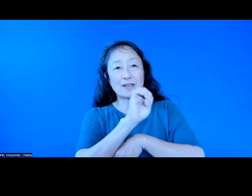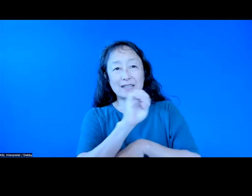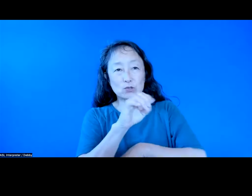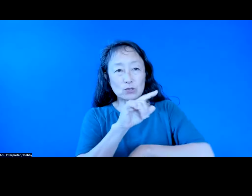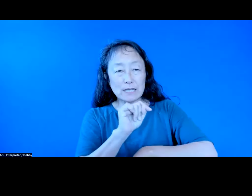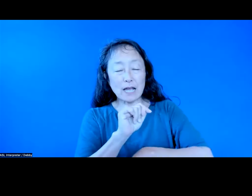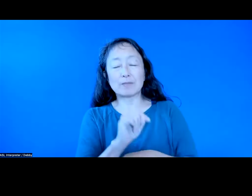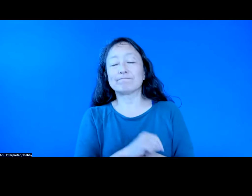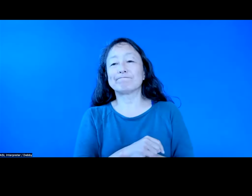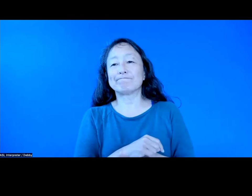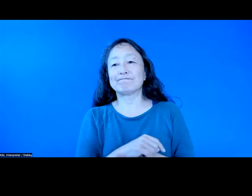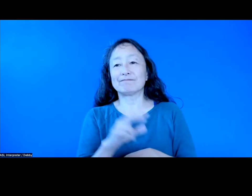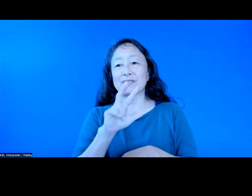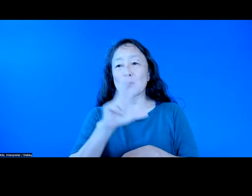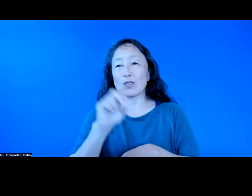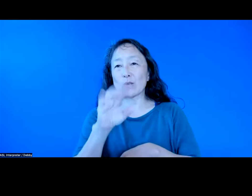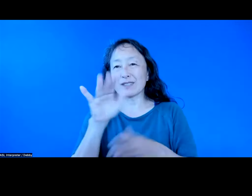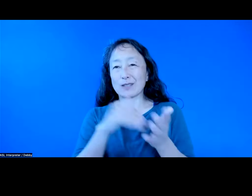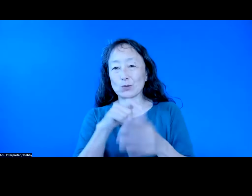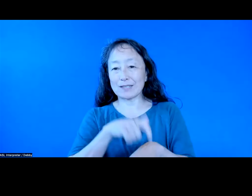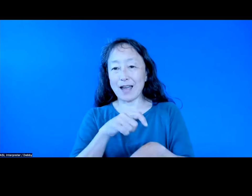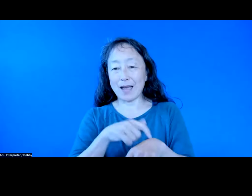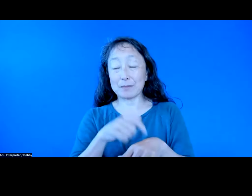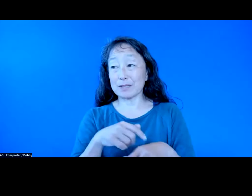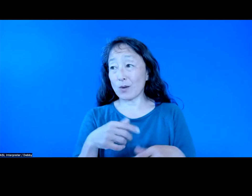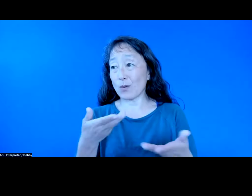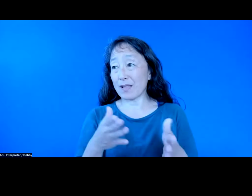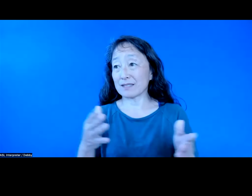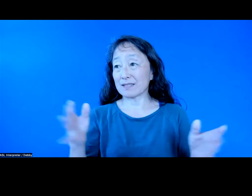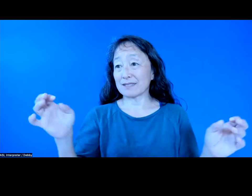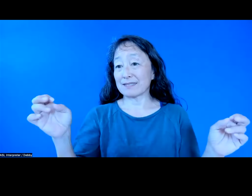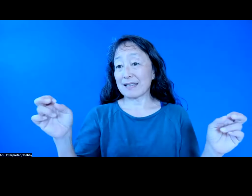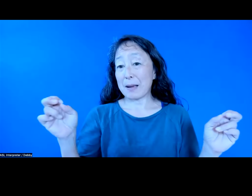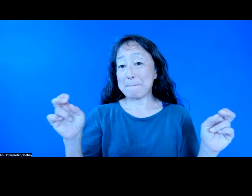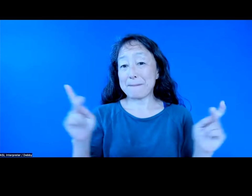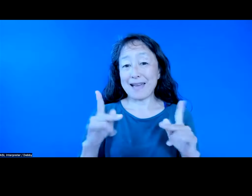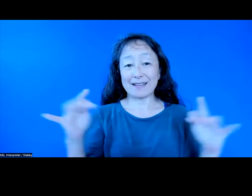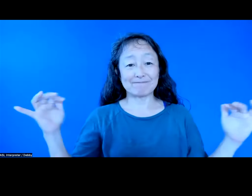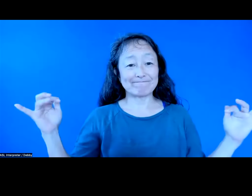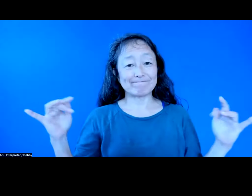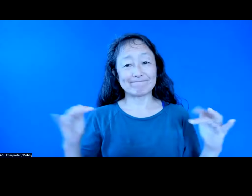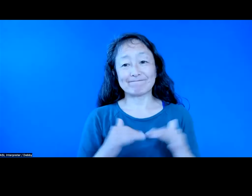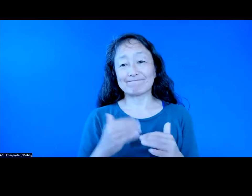Baylock talking. So yeah, let's work our way back for the next minute or so. Thank you.